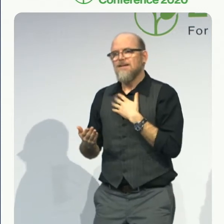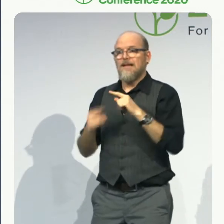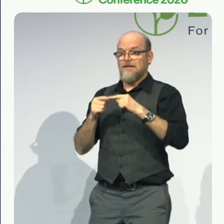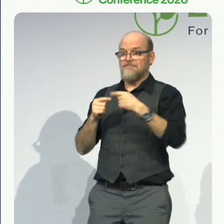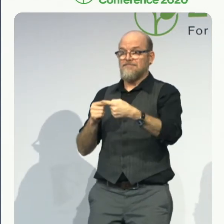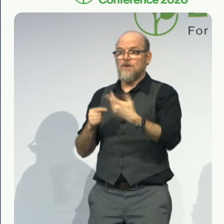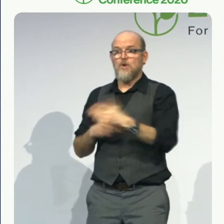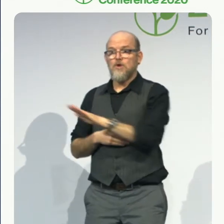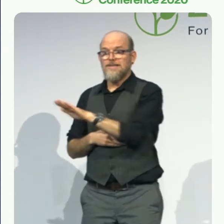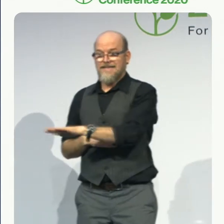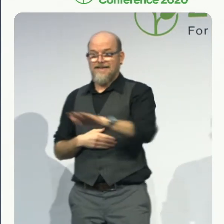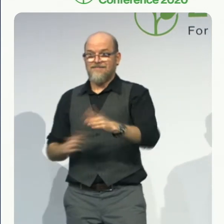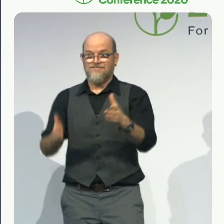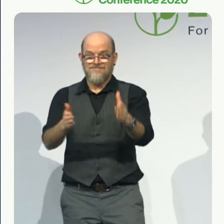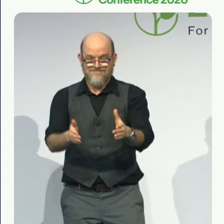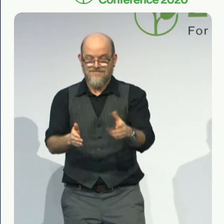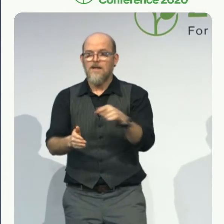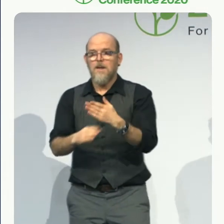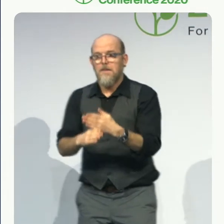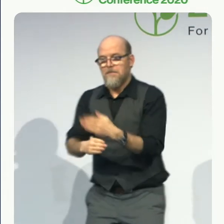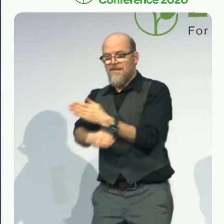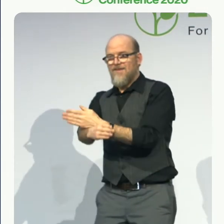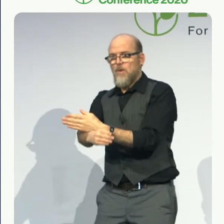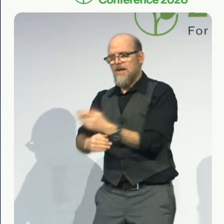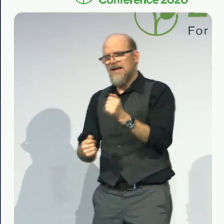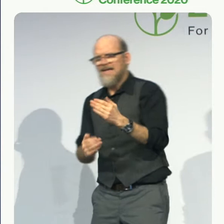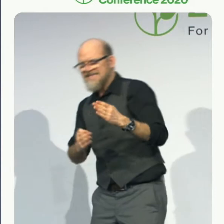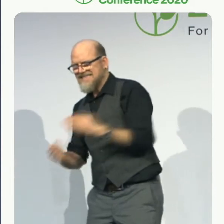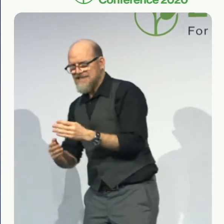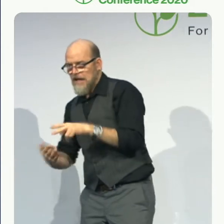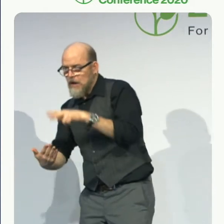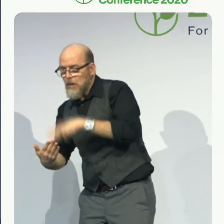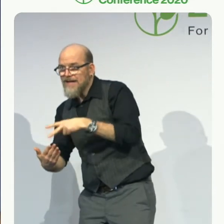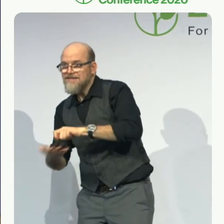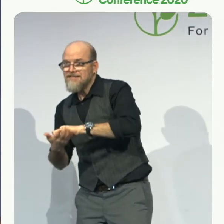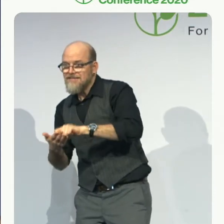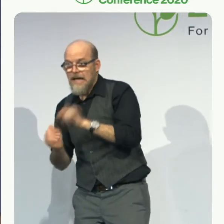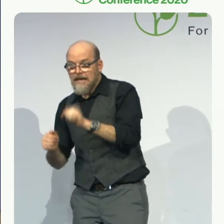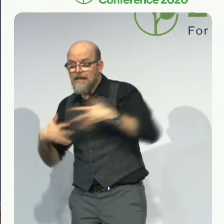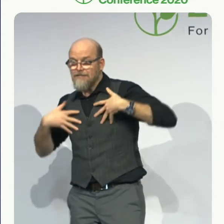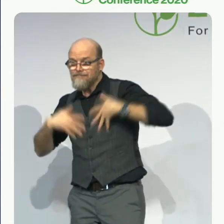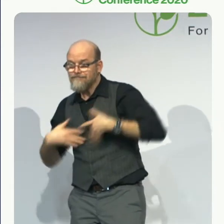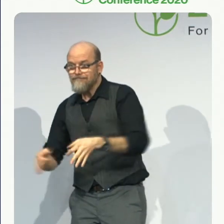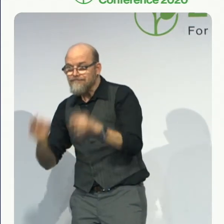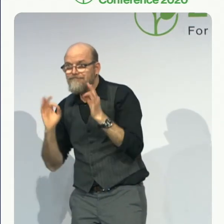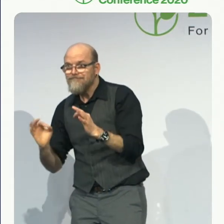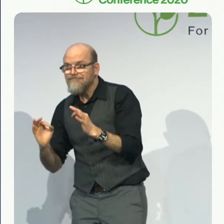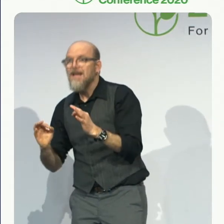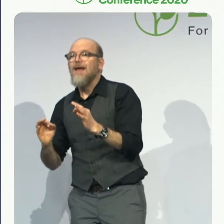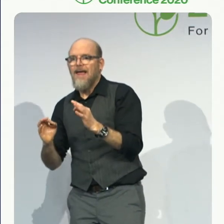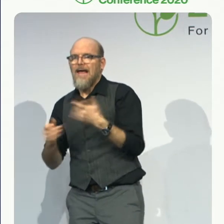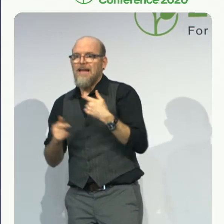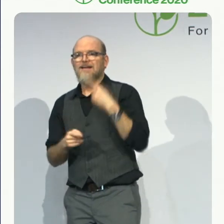they have turned into successful readers had finally made some breakthroughs with deaf